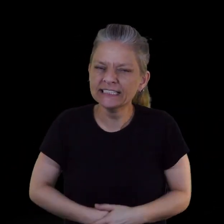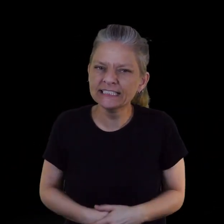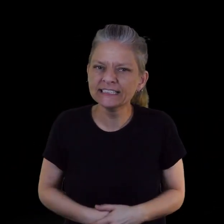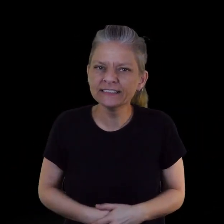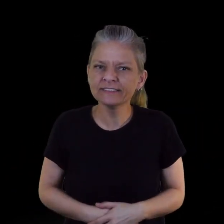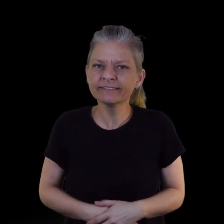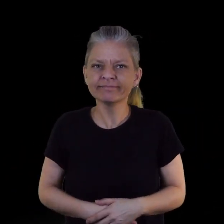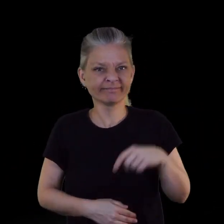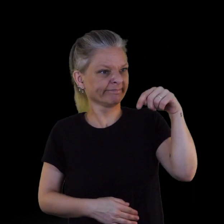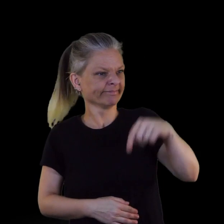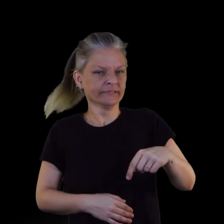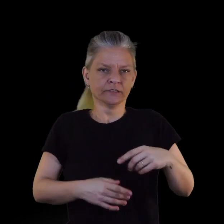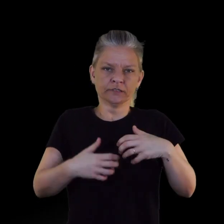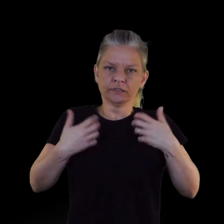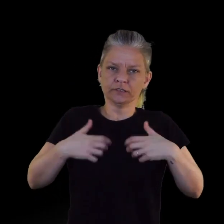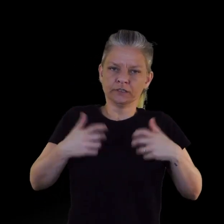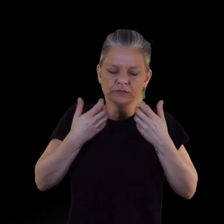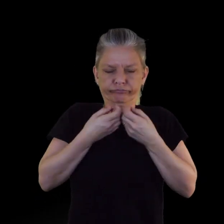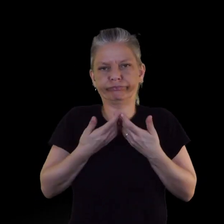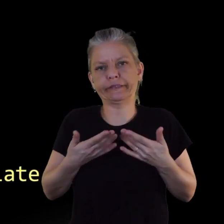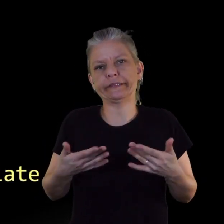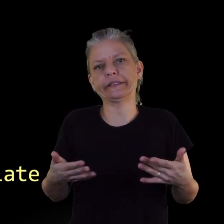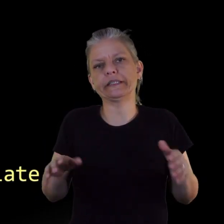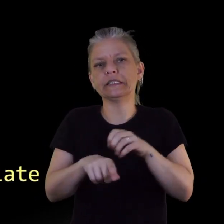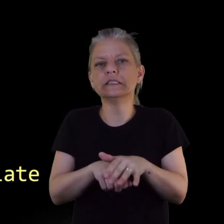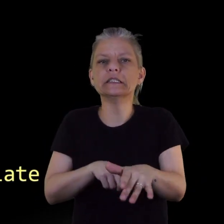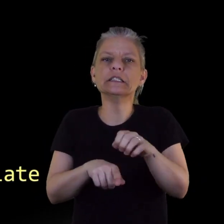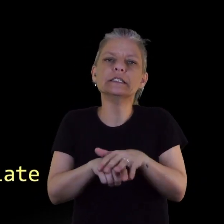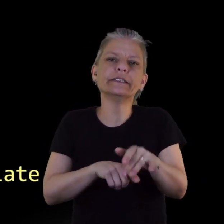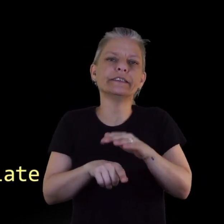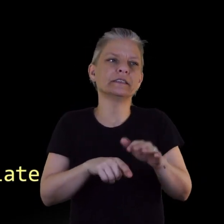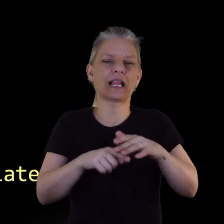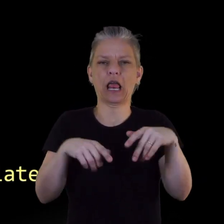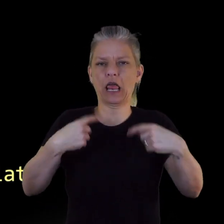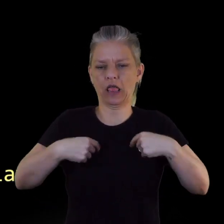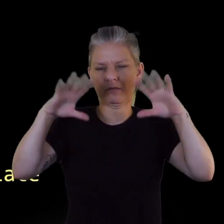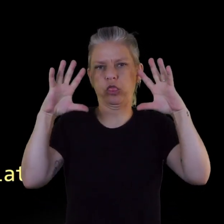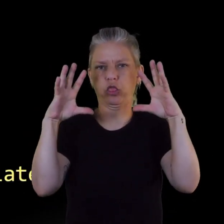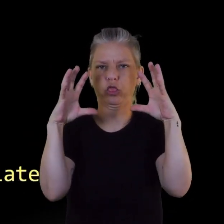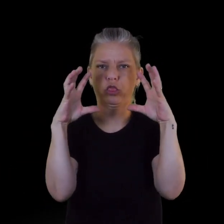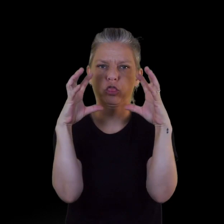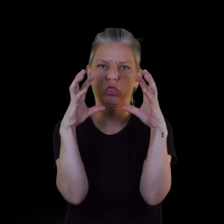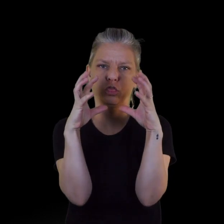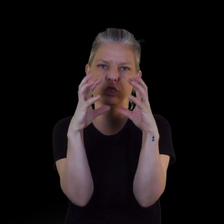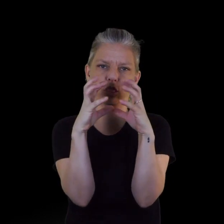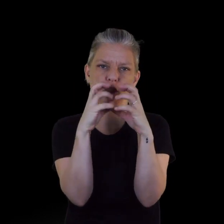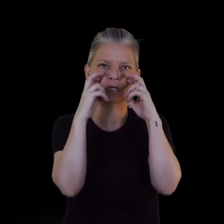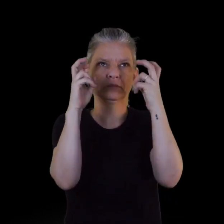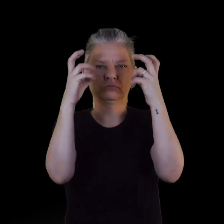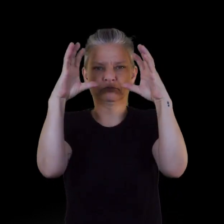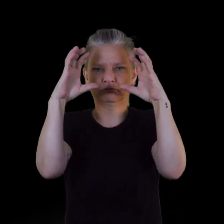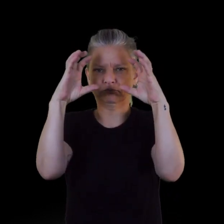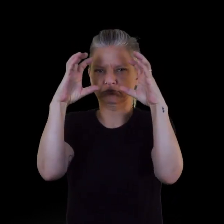bled, allow me to descend, to cleave my eyes from white slate into the only